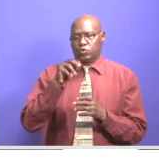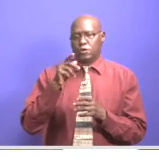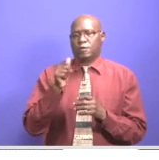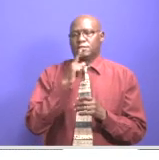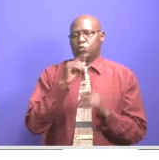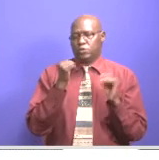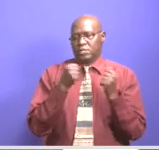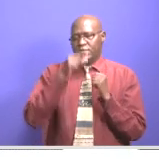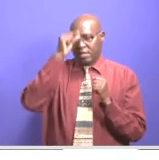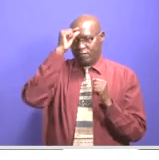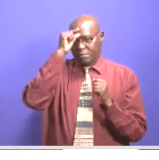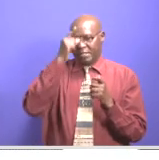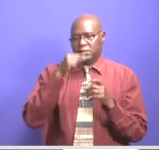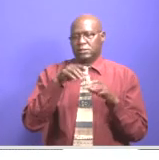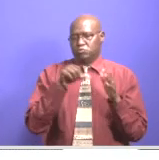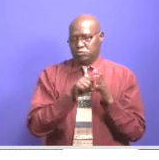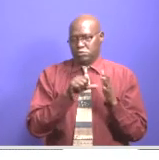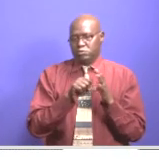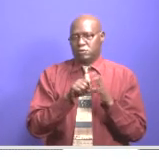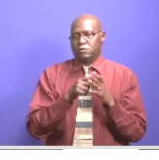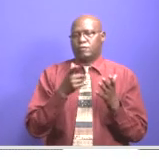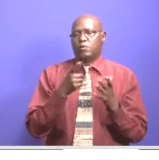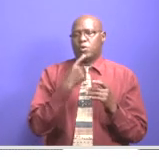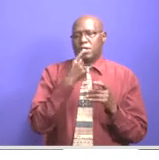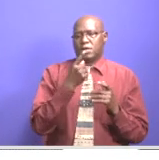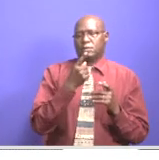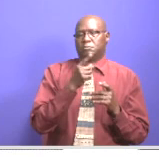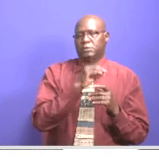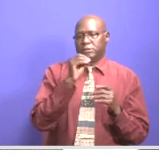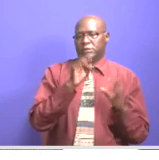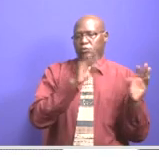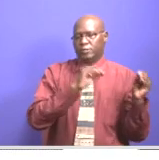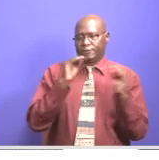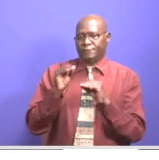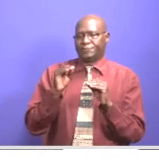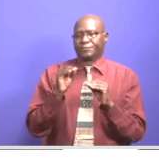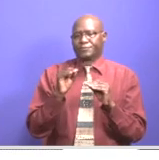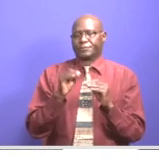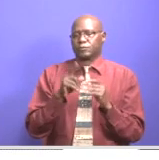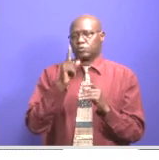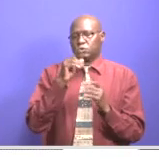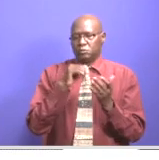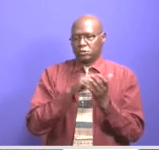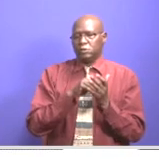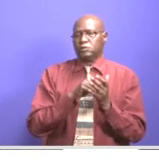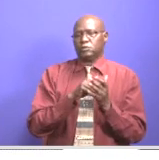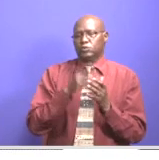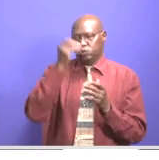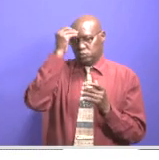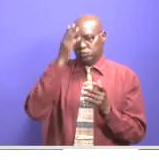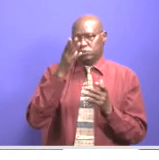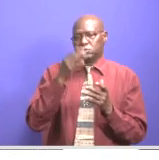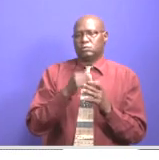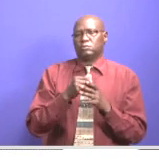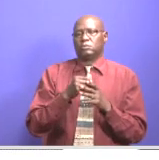the agony of realizing the 100% transition. About 1.2 million grade 6 students searched for their inaugural Kenya Primary School